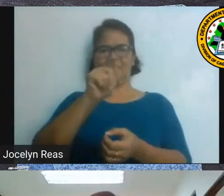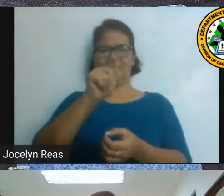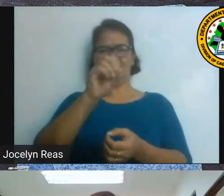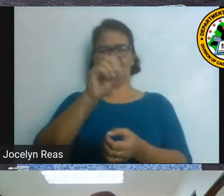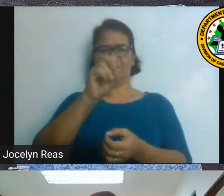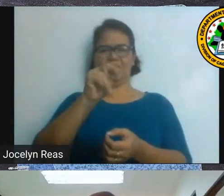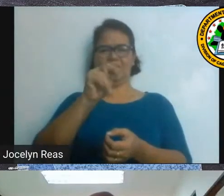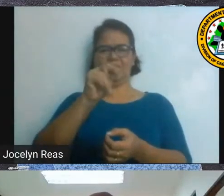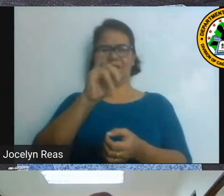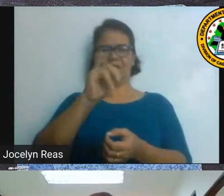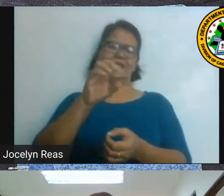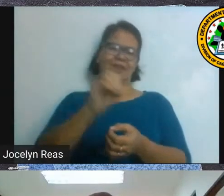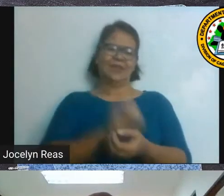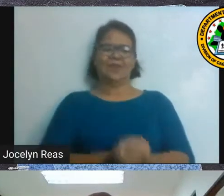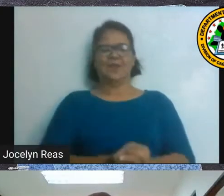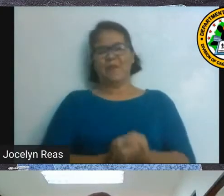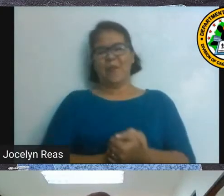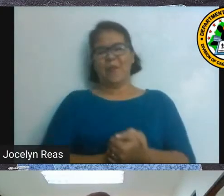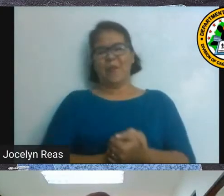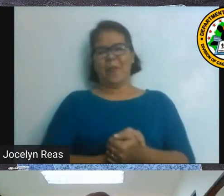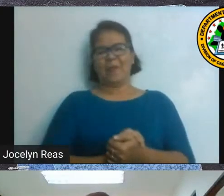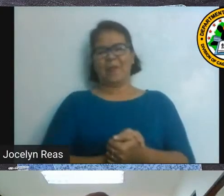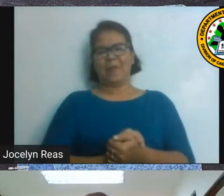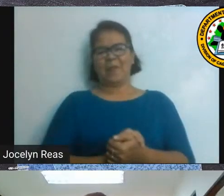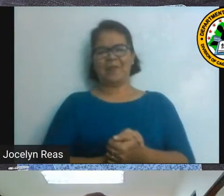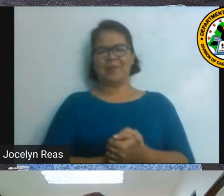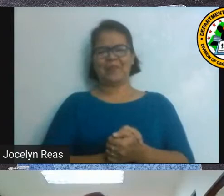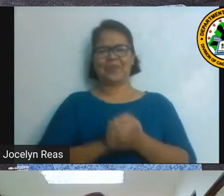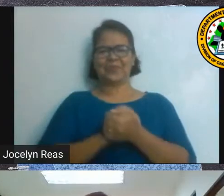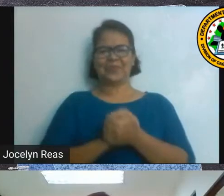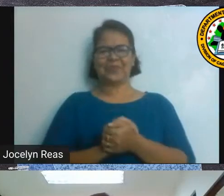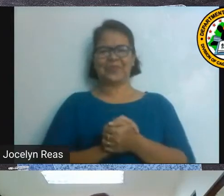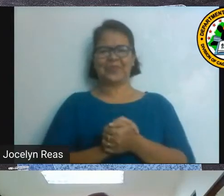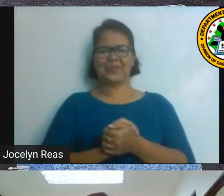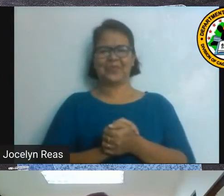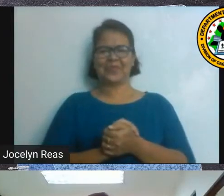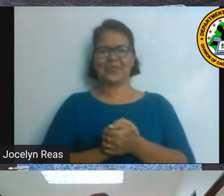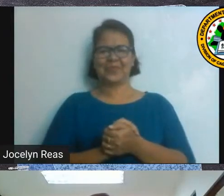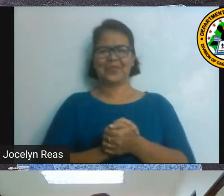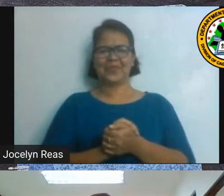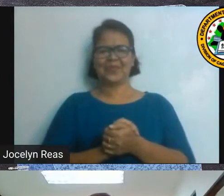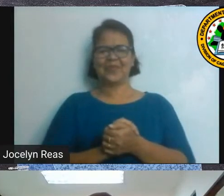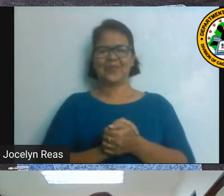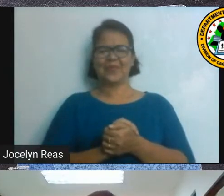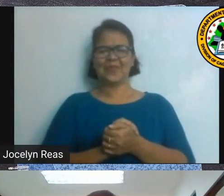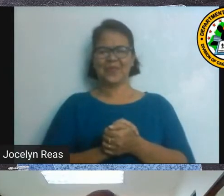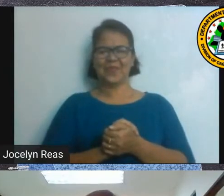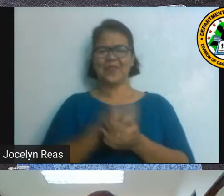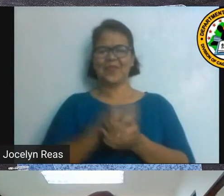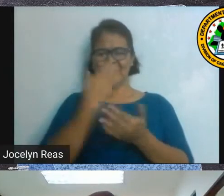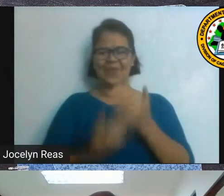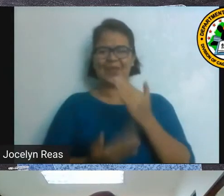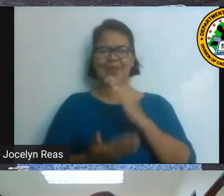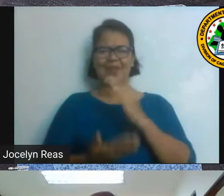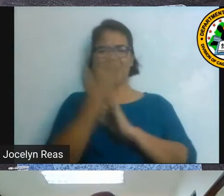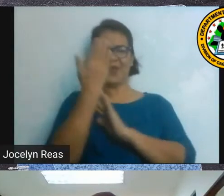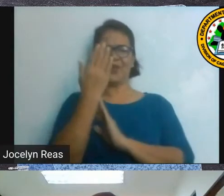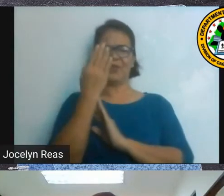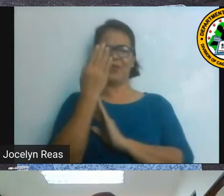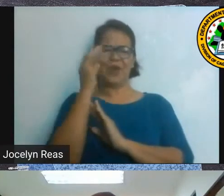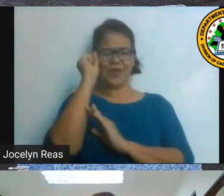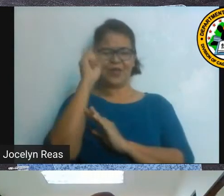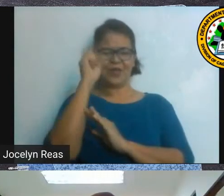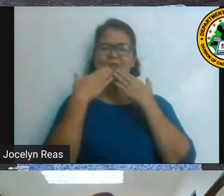Hello, Yusek. Good morning, good morning, good morning po. Good morning, Yusek. Good morning. Thank you very much, ASDS. And